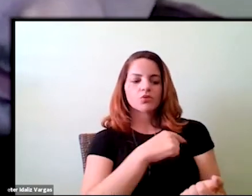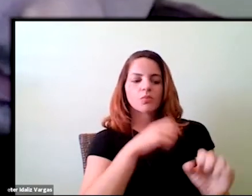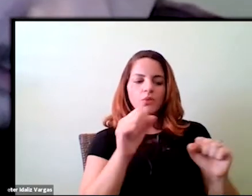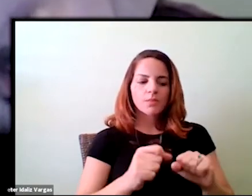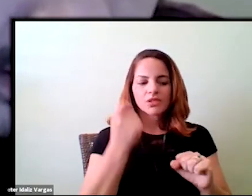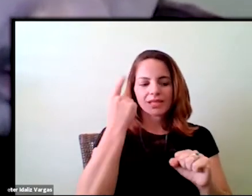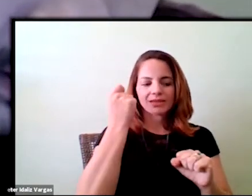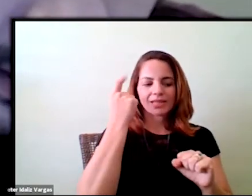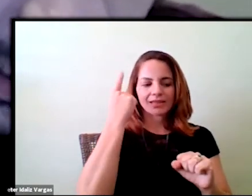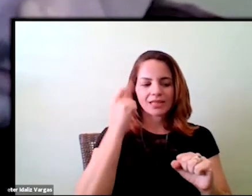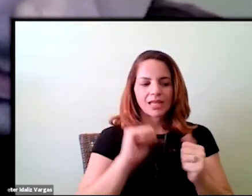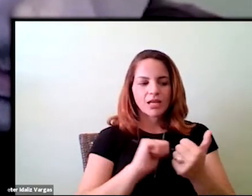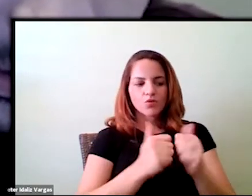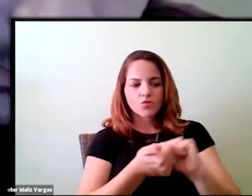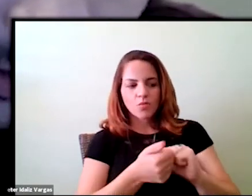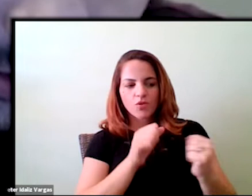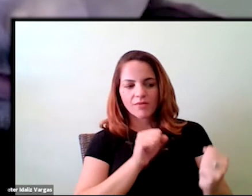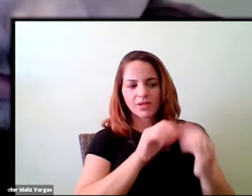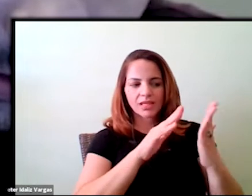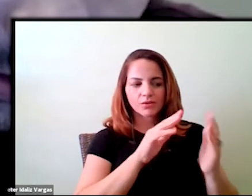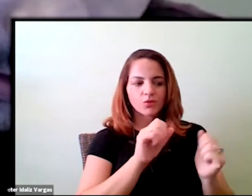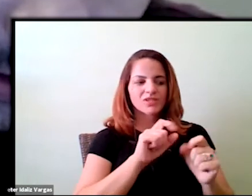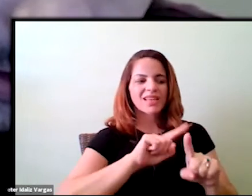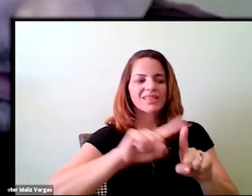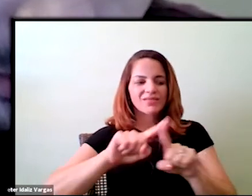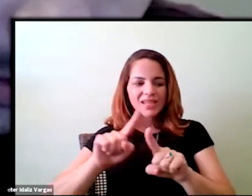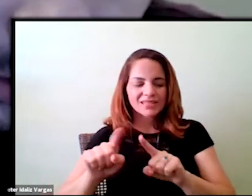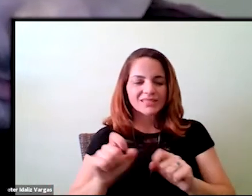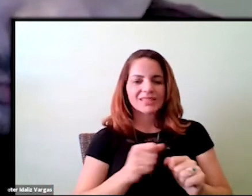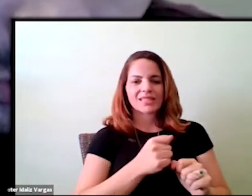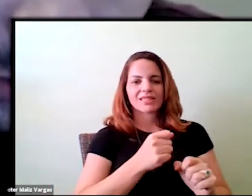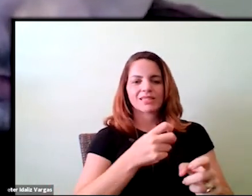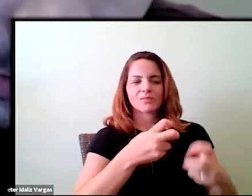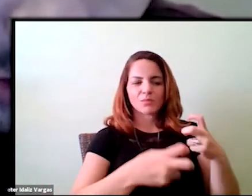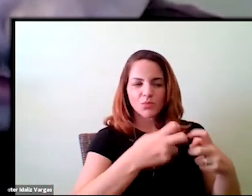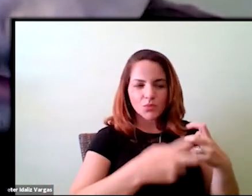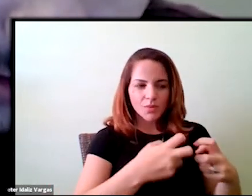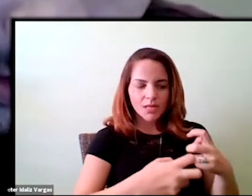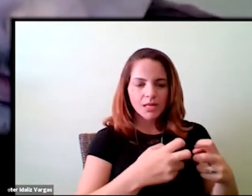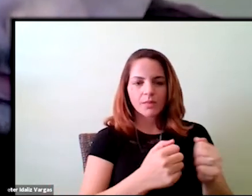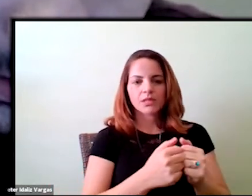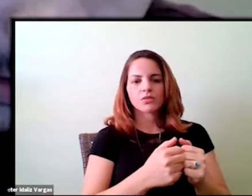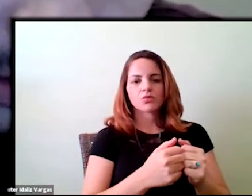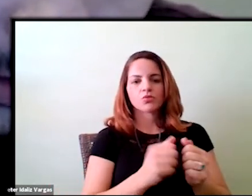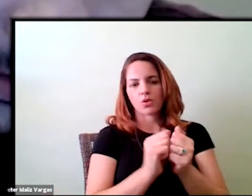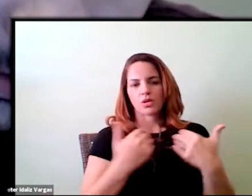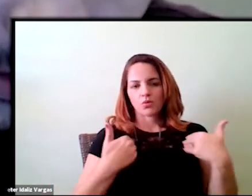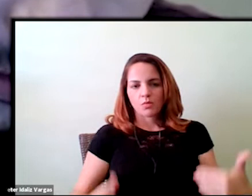objectification, sacrifice, and misidentification. Guided by an almost surreal imagery,